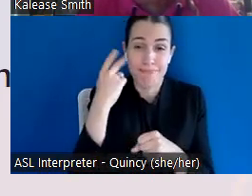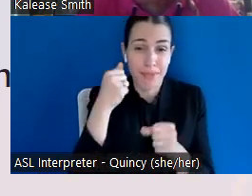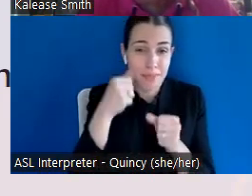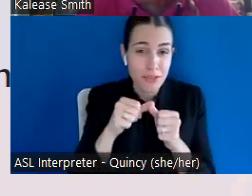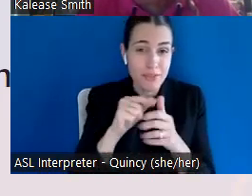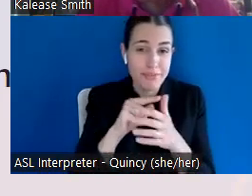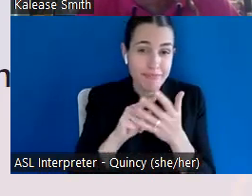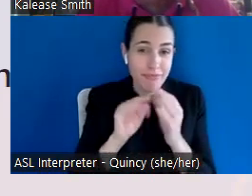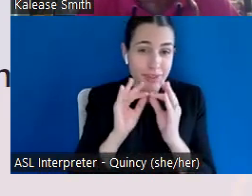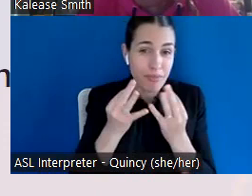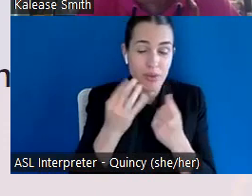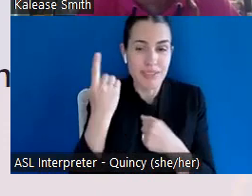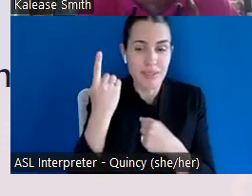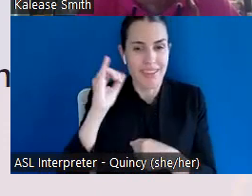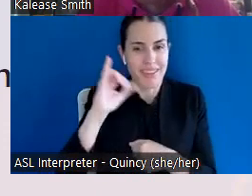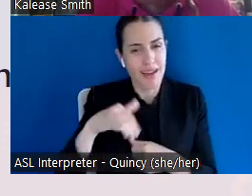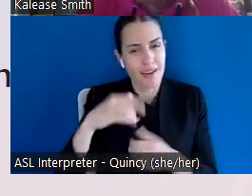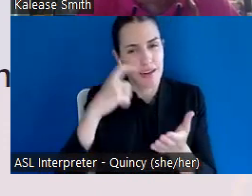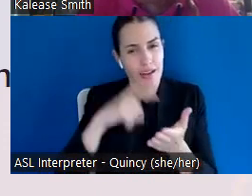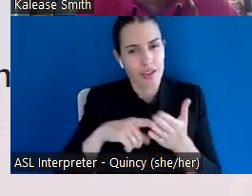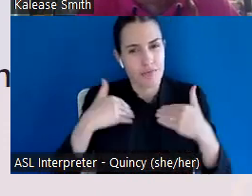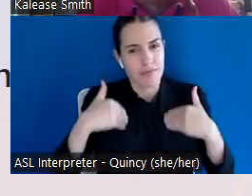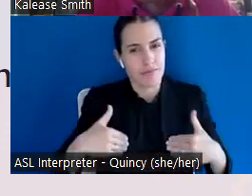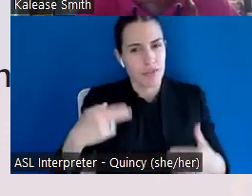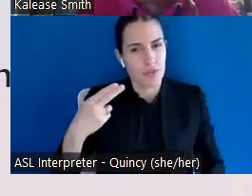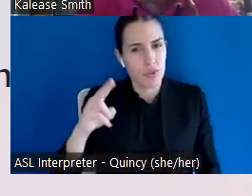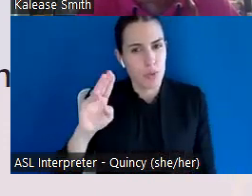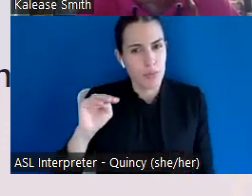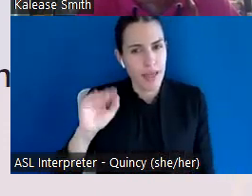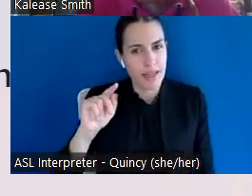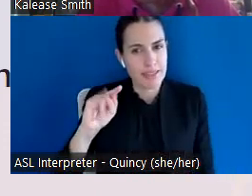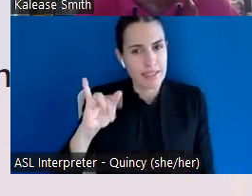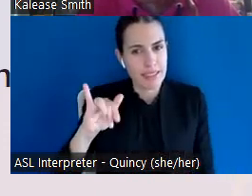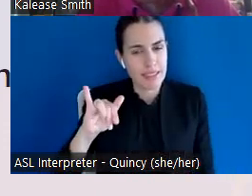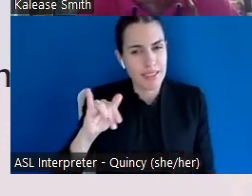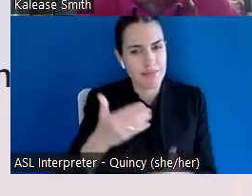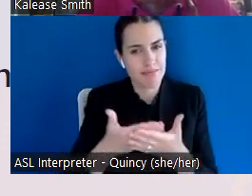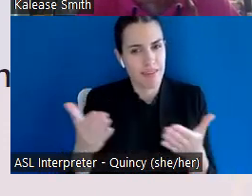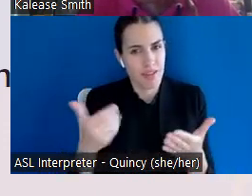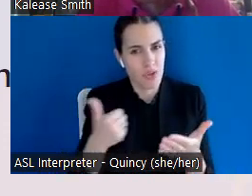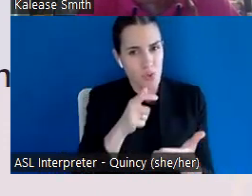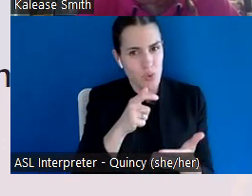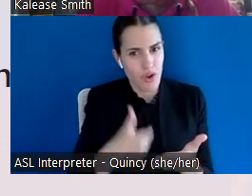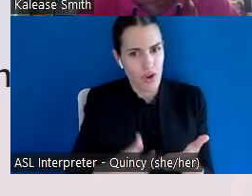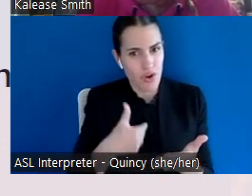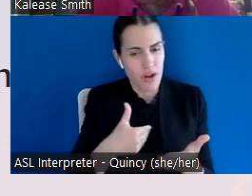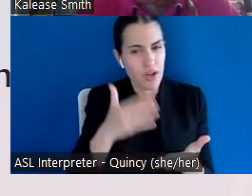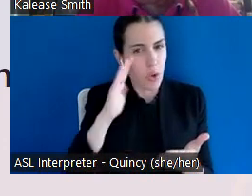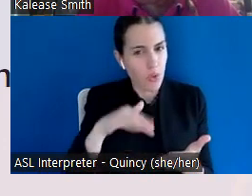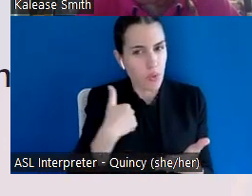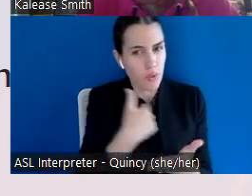the humanity that each and every single one of us brings ourselves into this work, and then knowing that we have to work with people